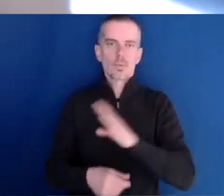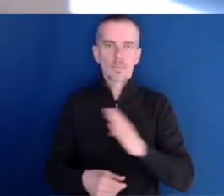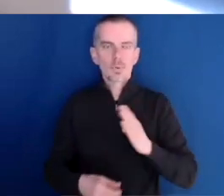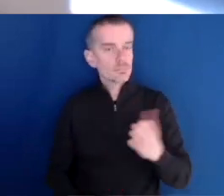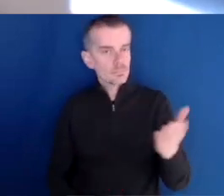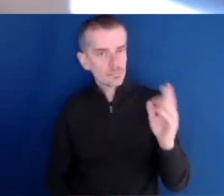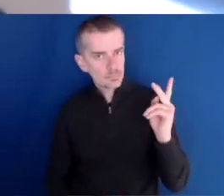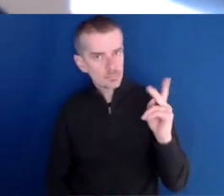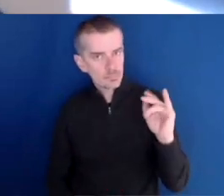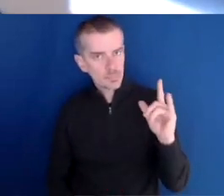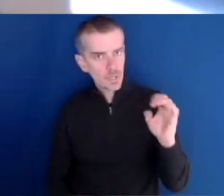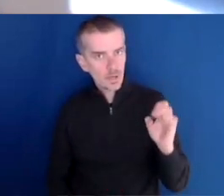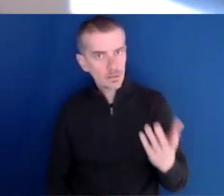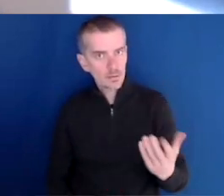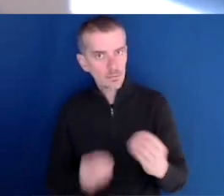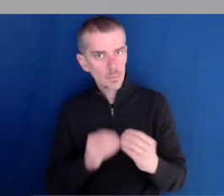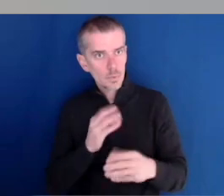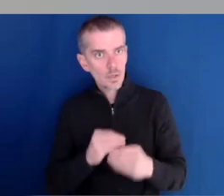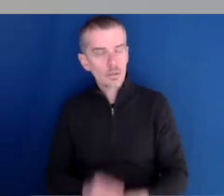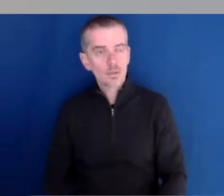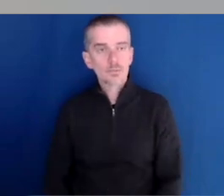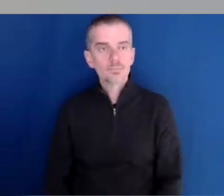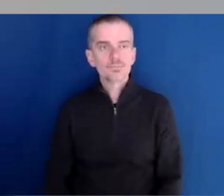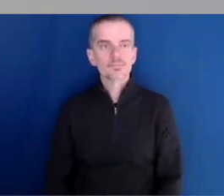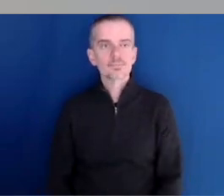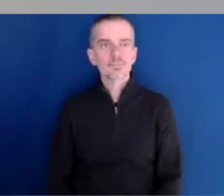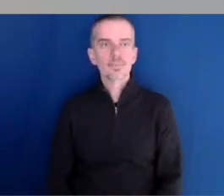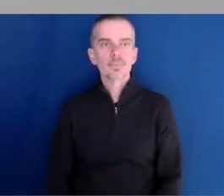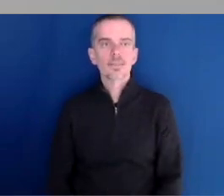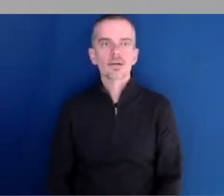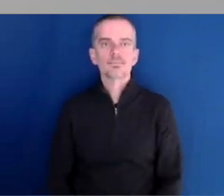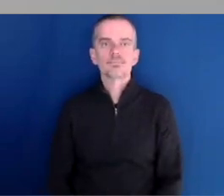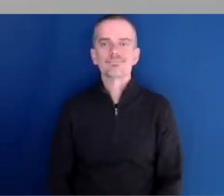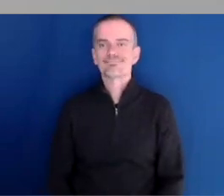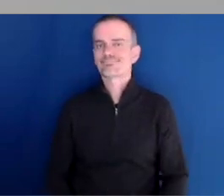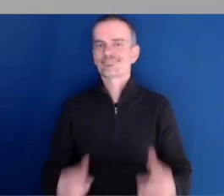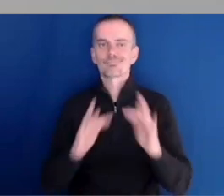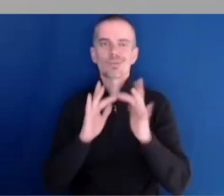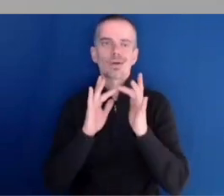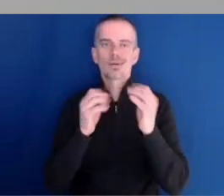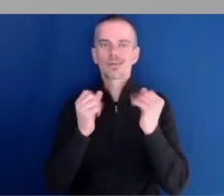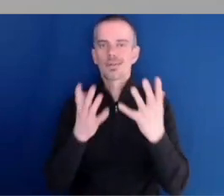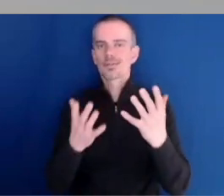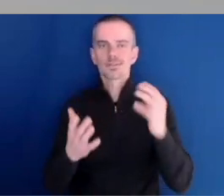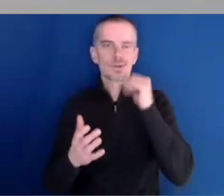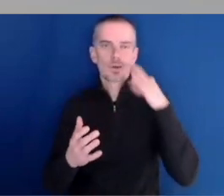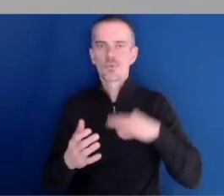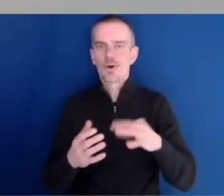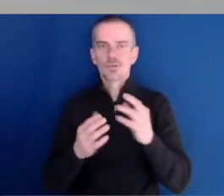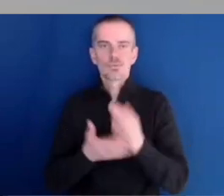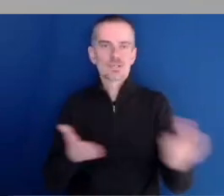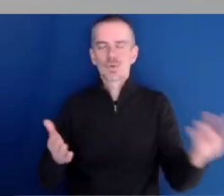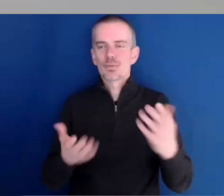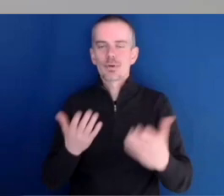do you have anything to add for that? There's a lot of resources online for nonprofits. You could probably find